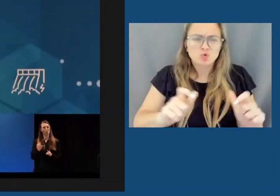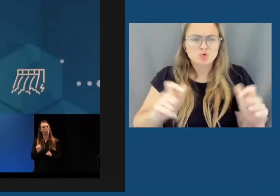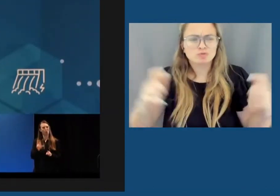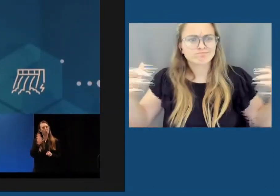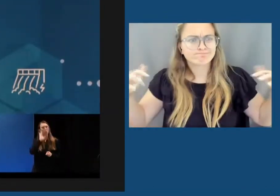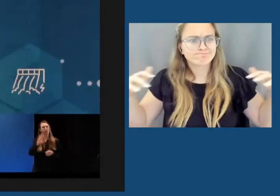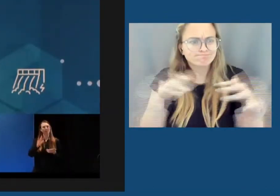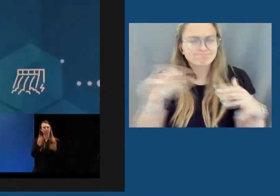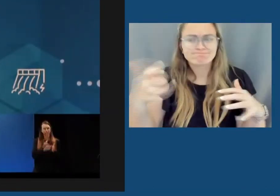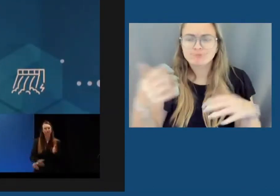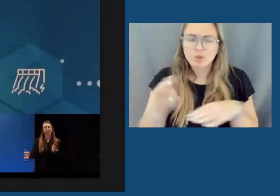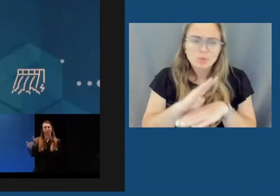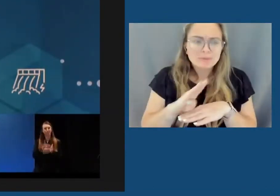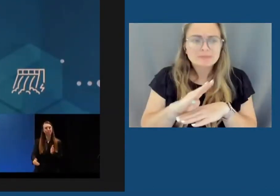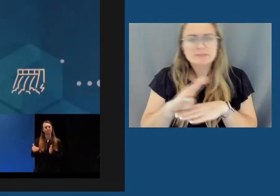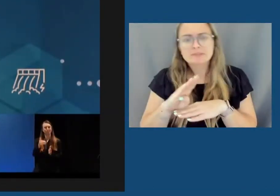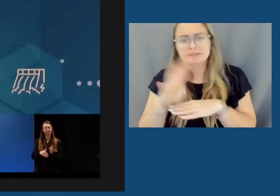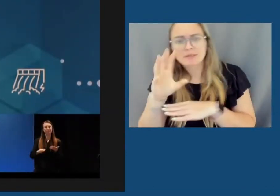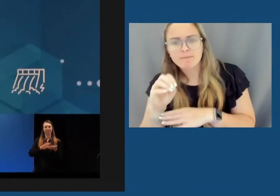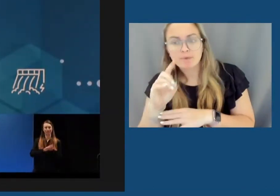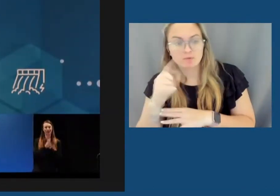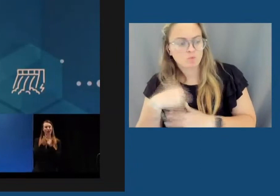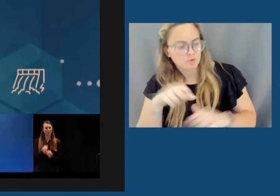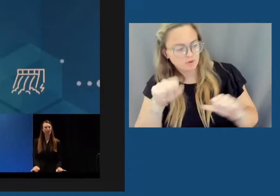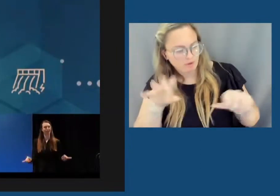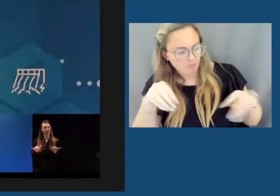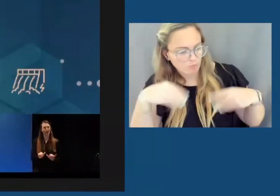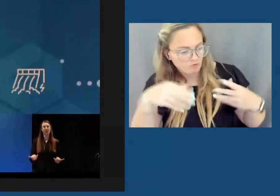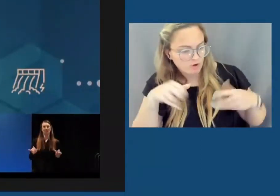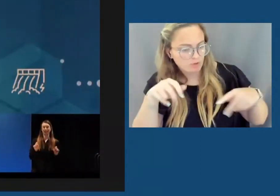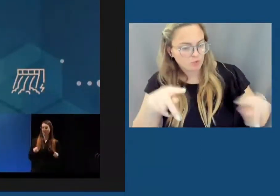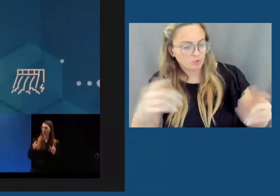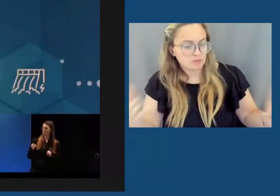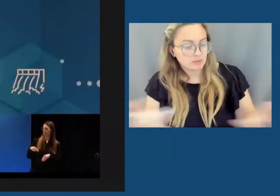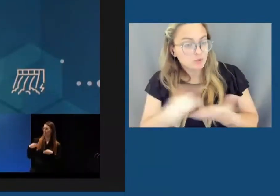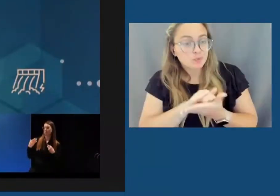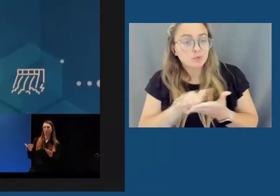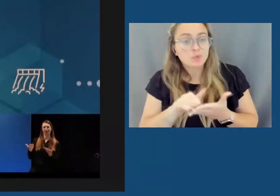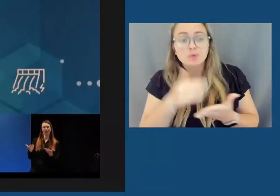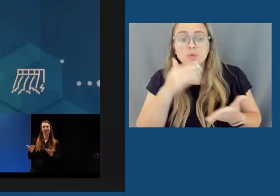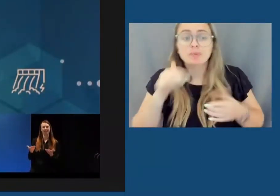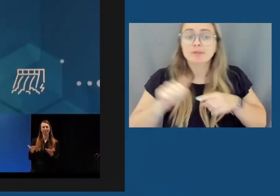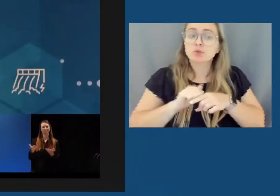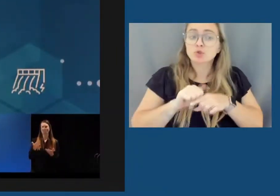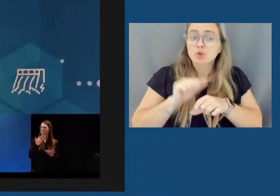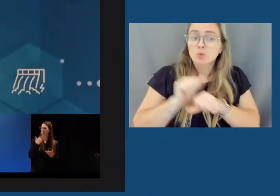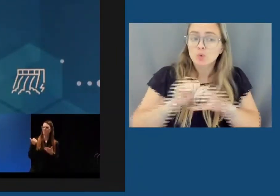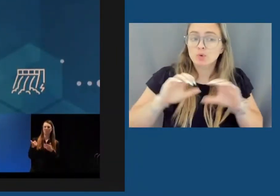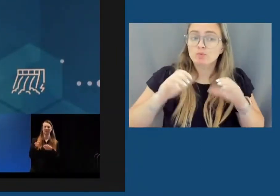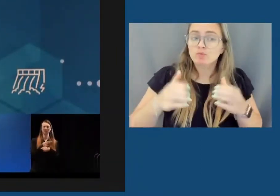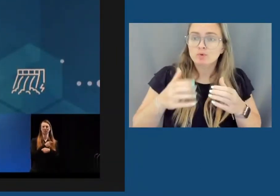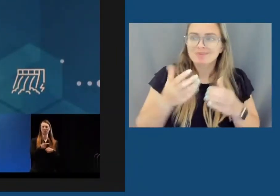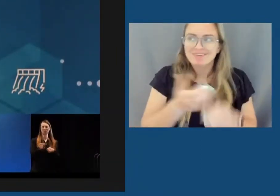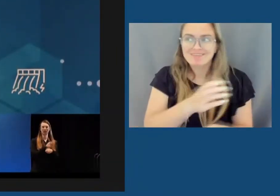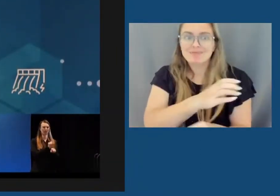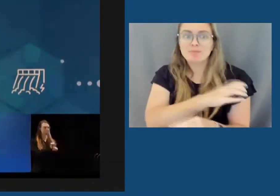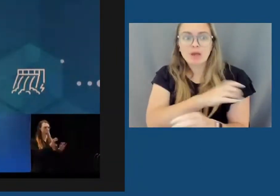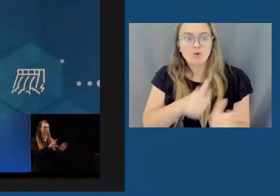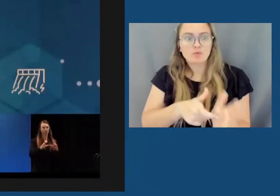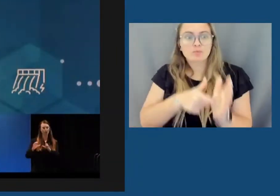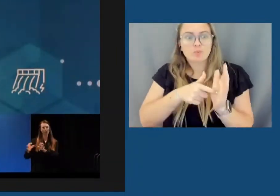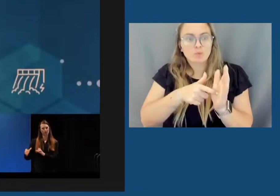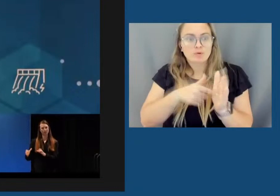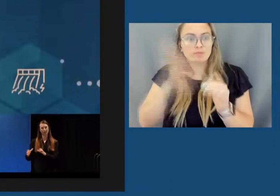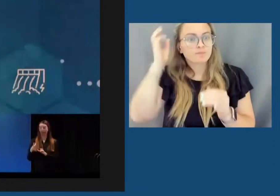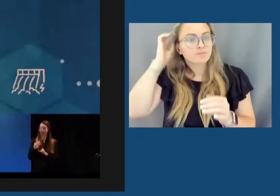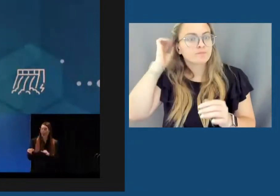others come to see that we can provide the opportunities, the best trained workforces, and the power. This is what